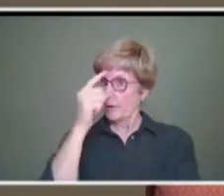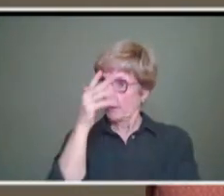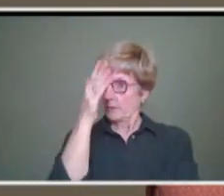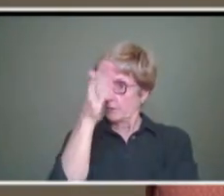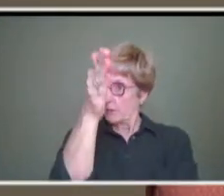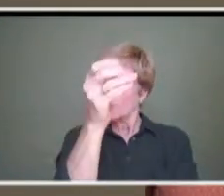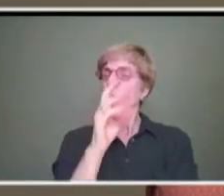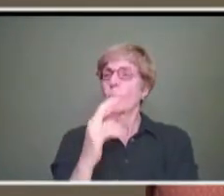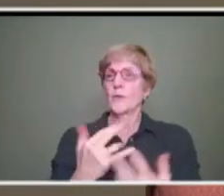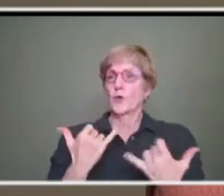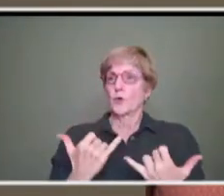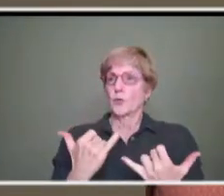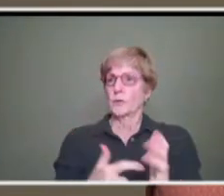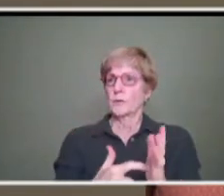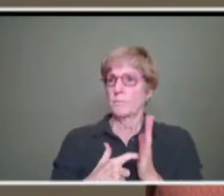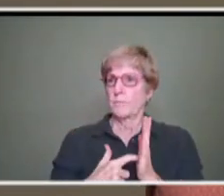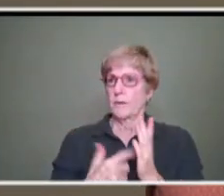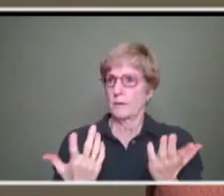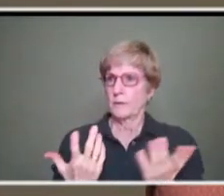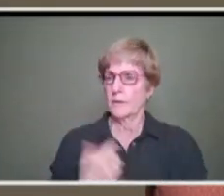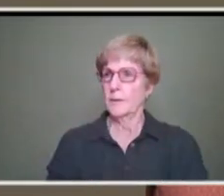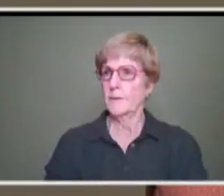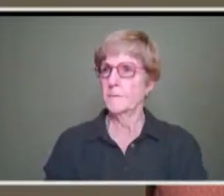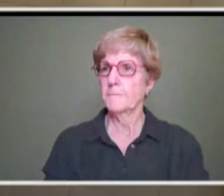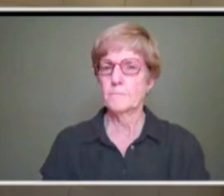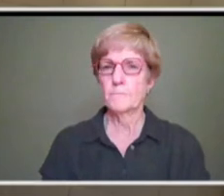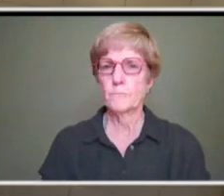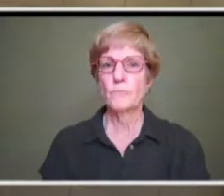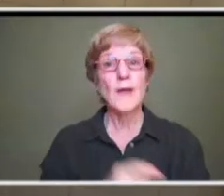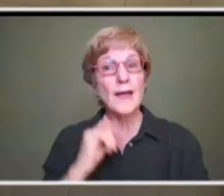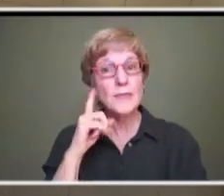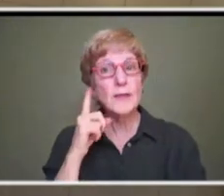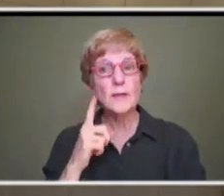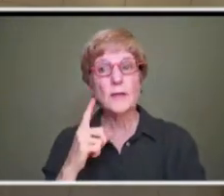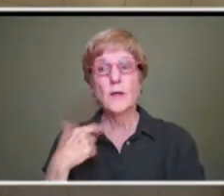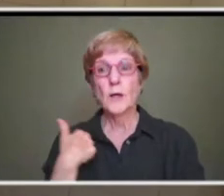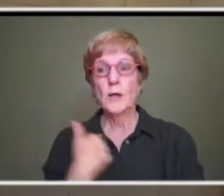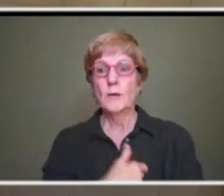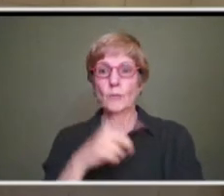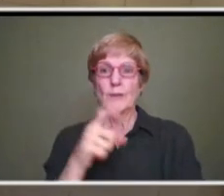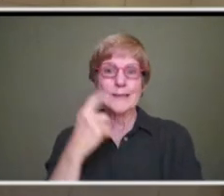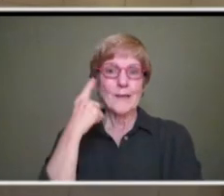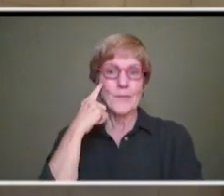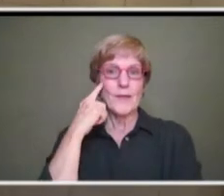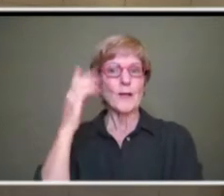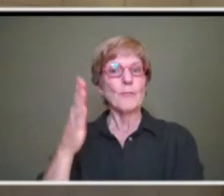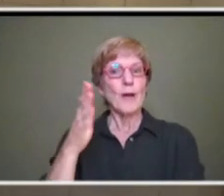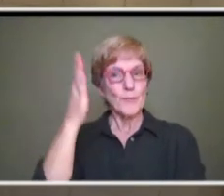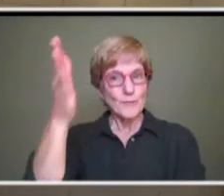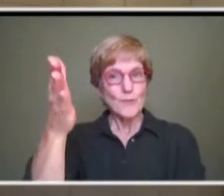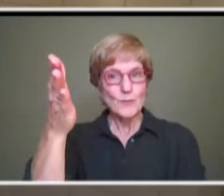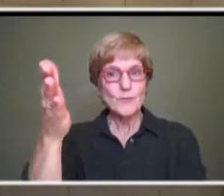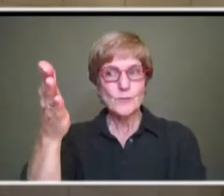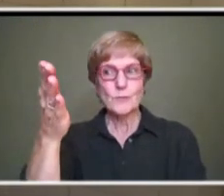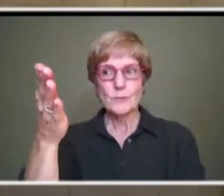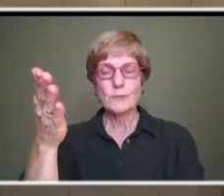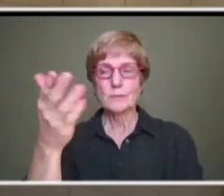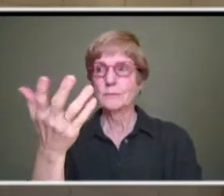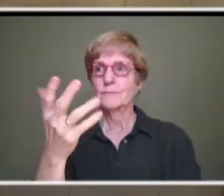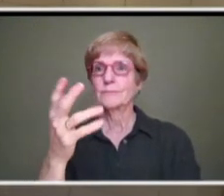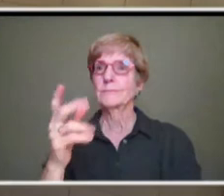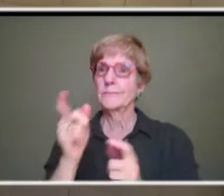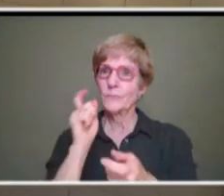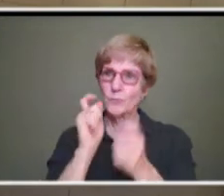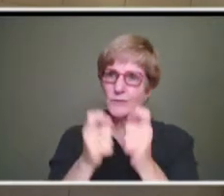current demand because I think we do need to look at Future State here as as more rezonings are